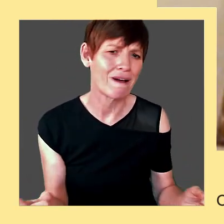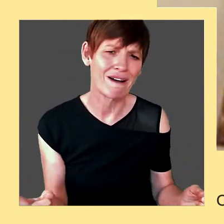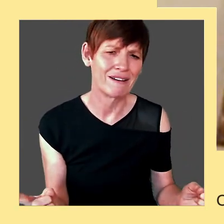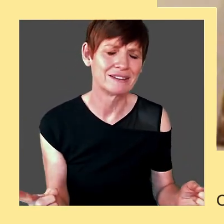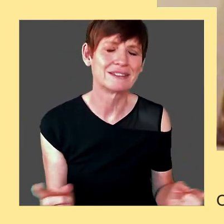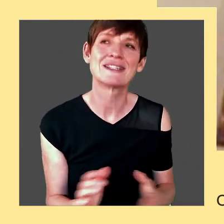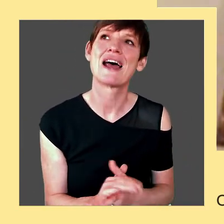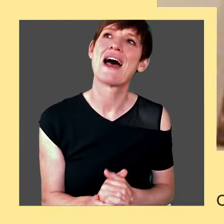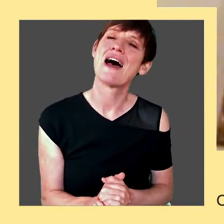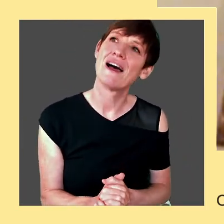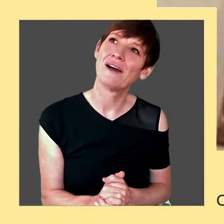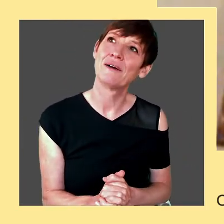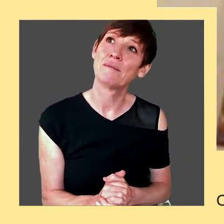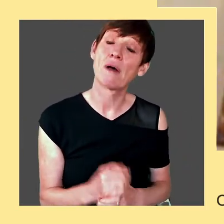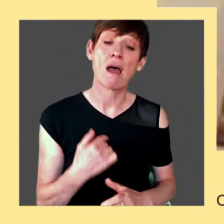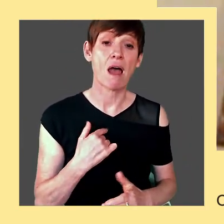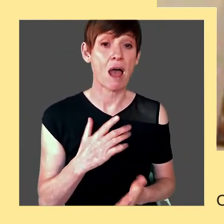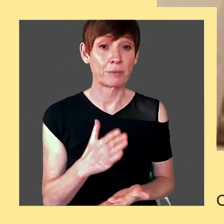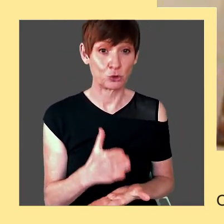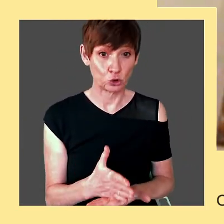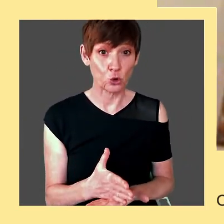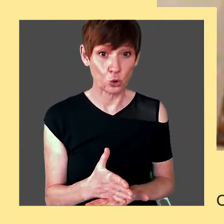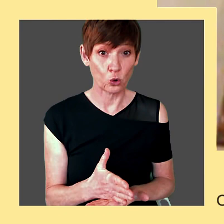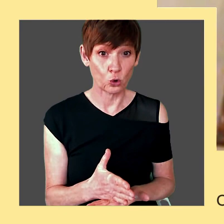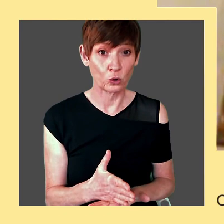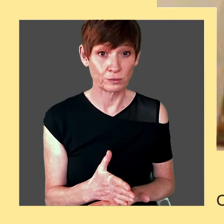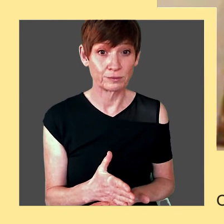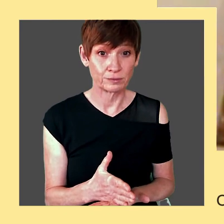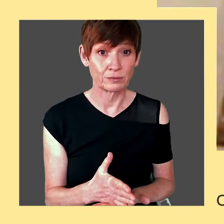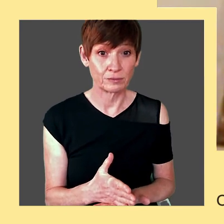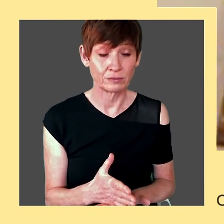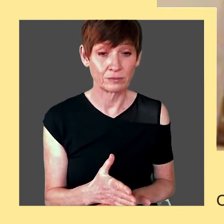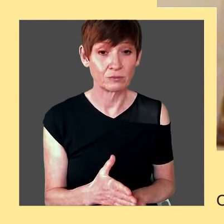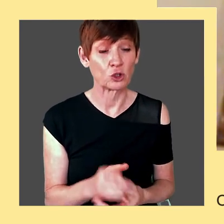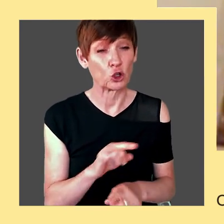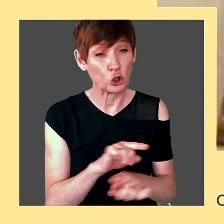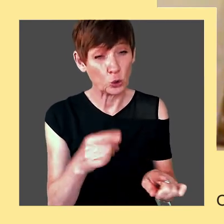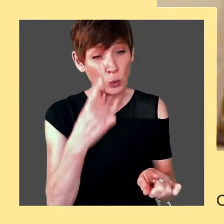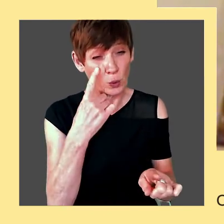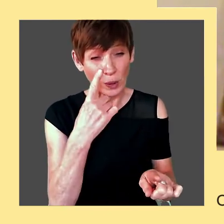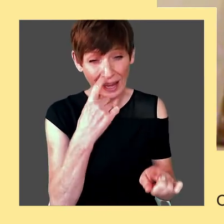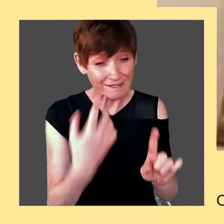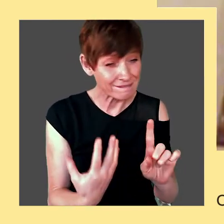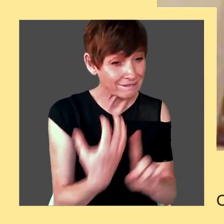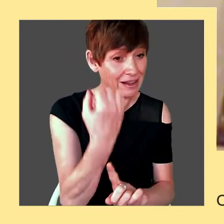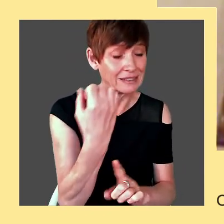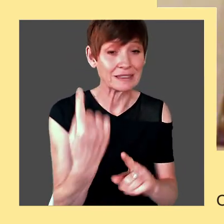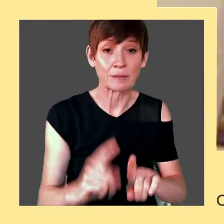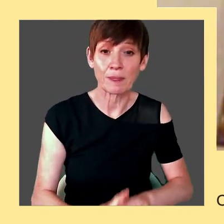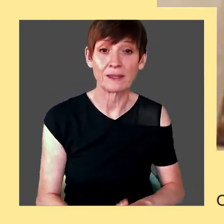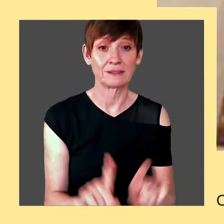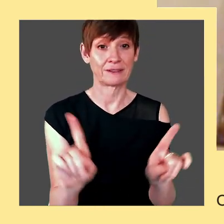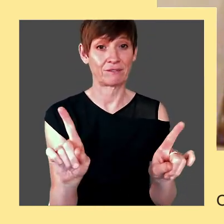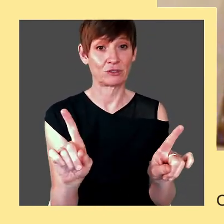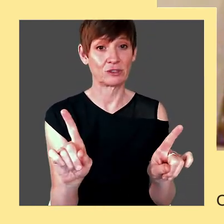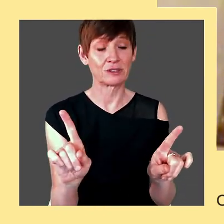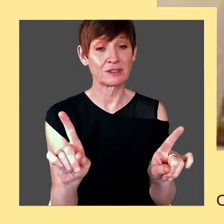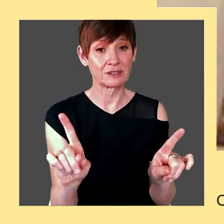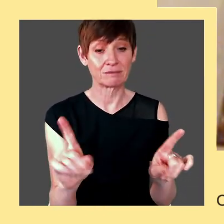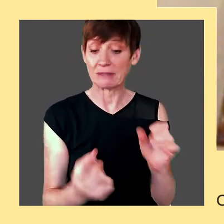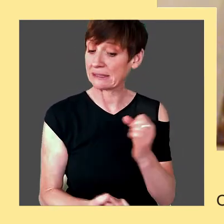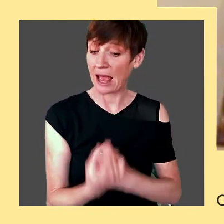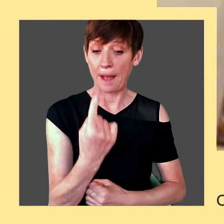way. But I'm sure in your field you can find something else. It has happened to